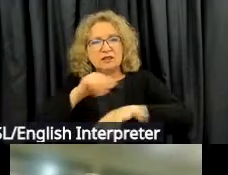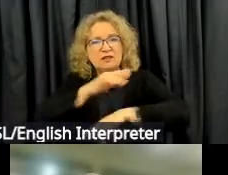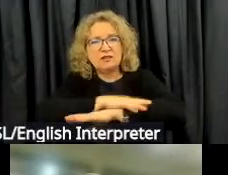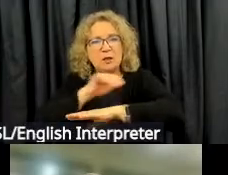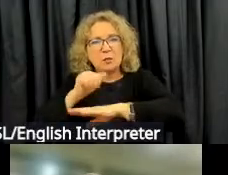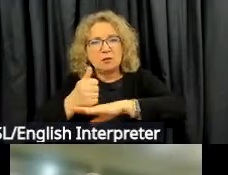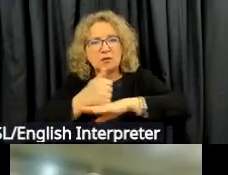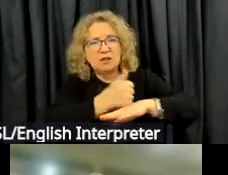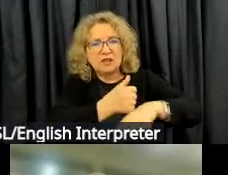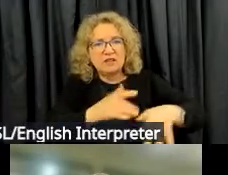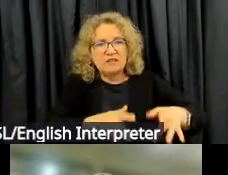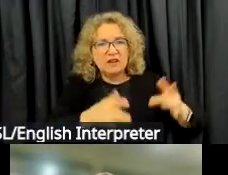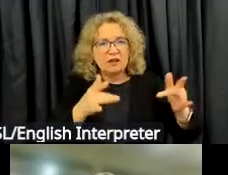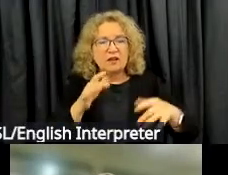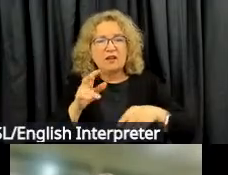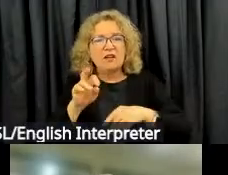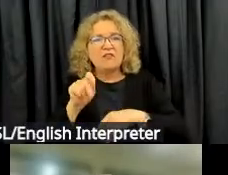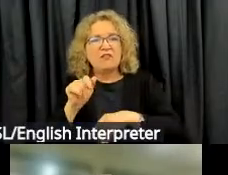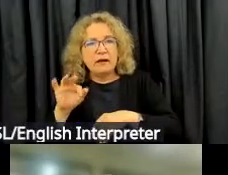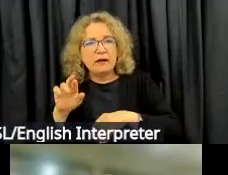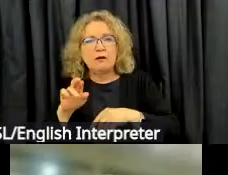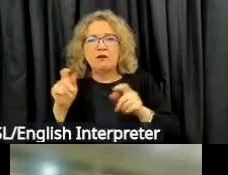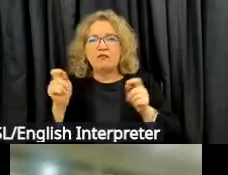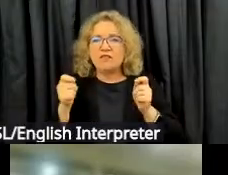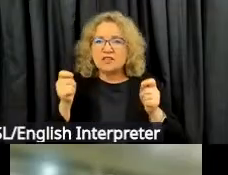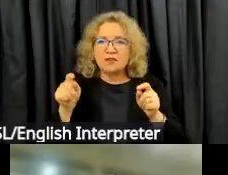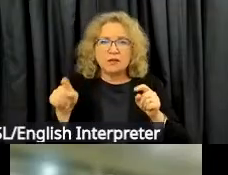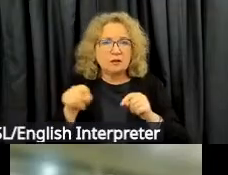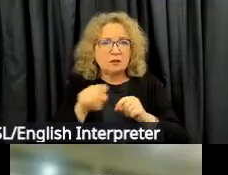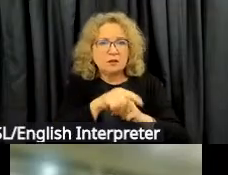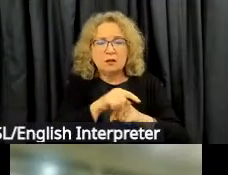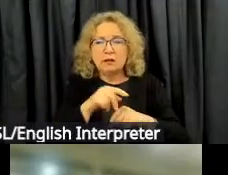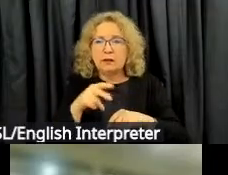festivals. I've done in the park